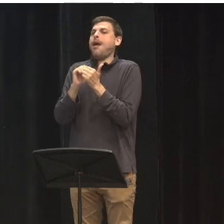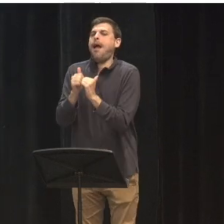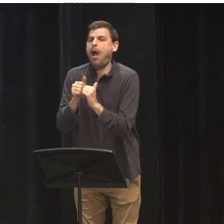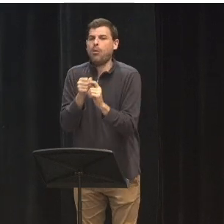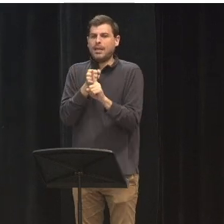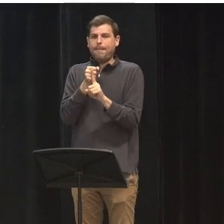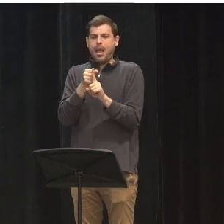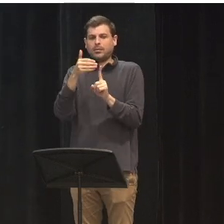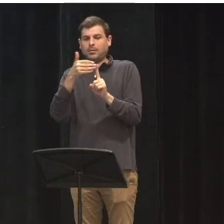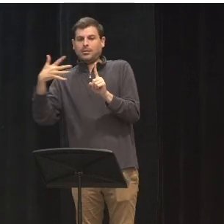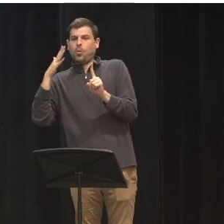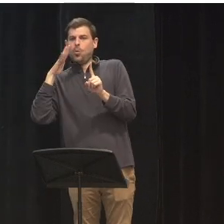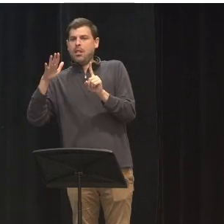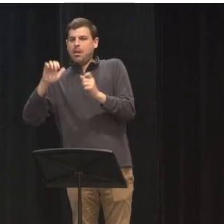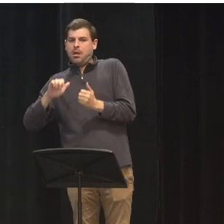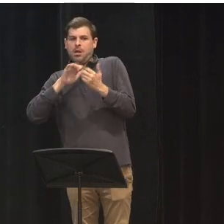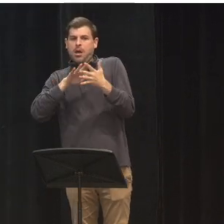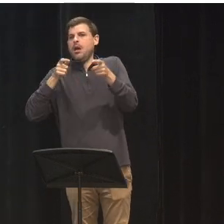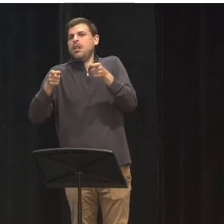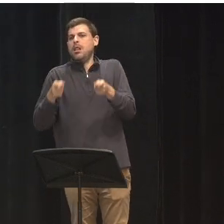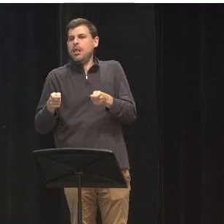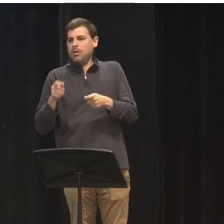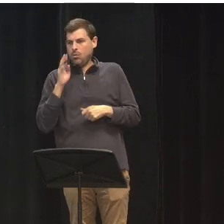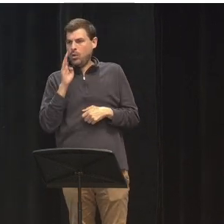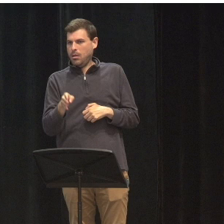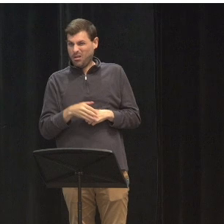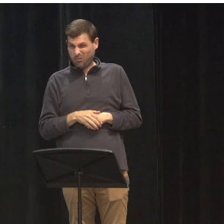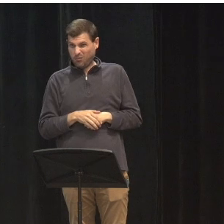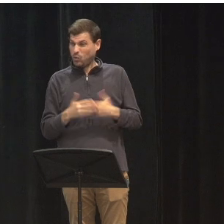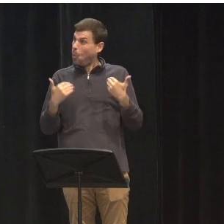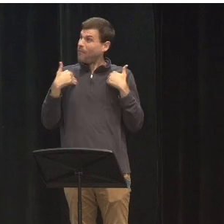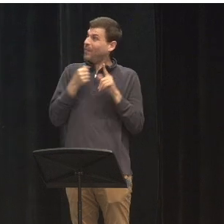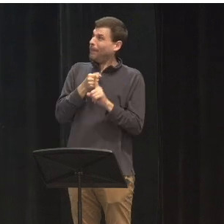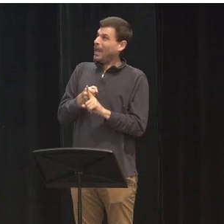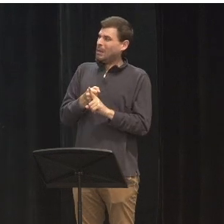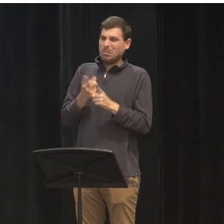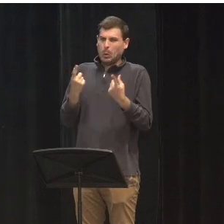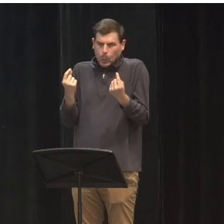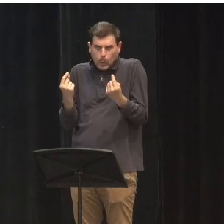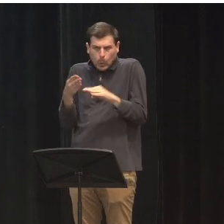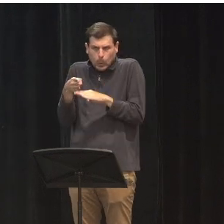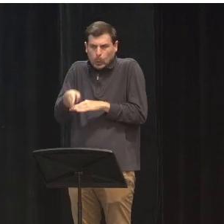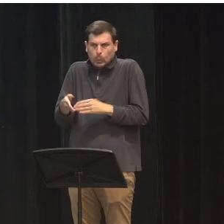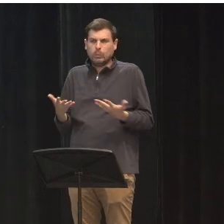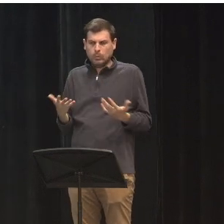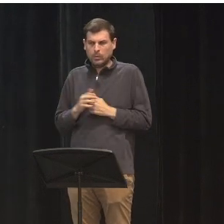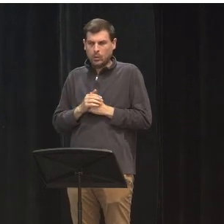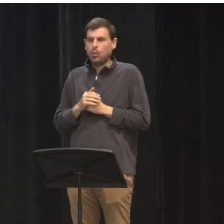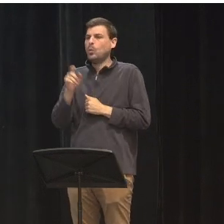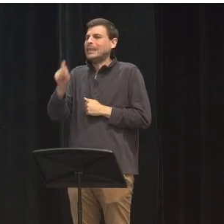be mitigated. And those and detailed description of mitigation really needs to be in the final